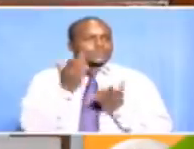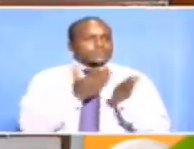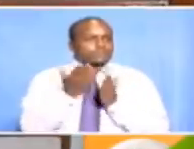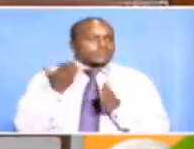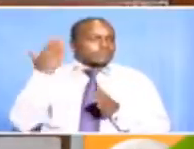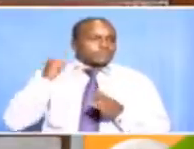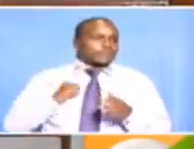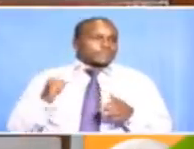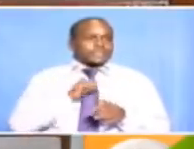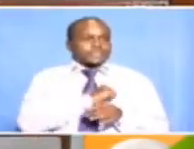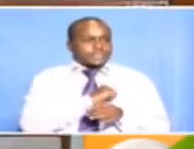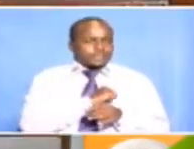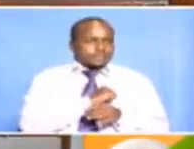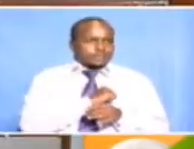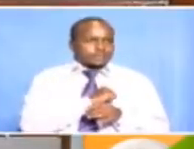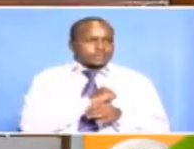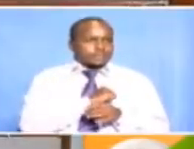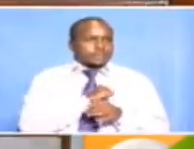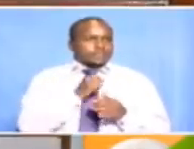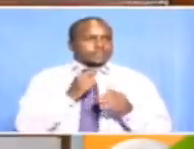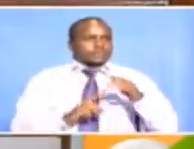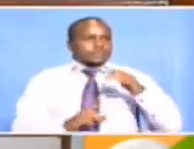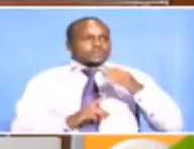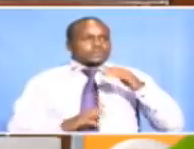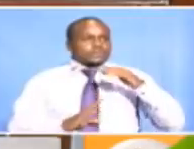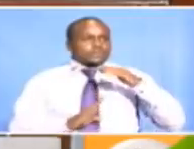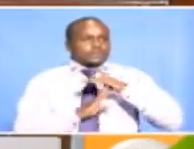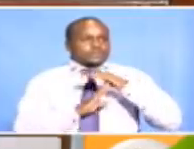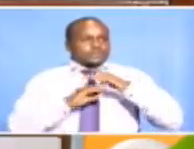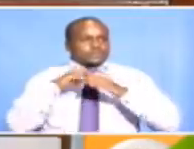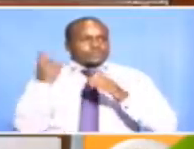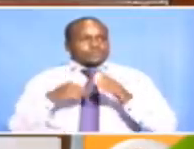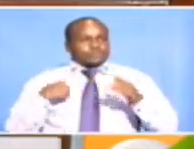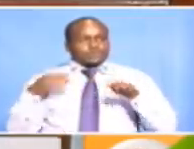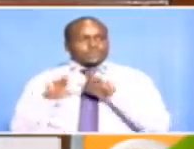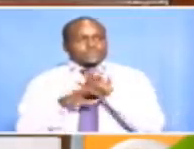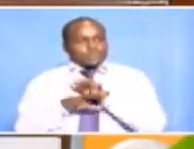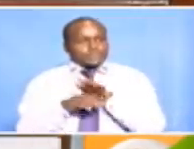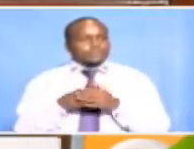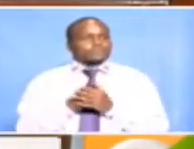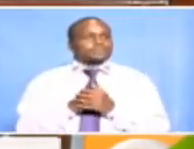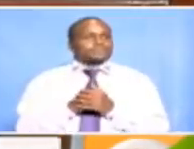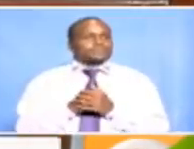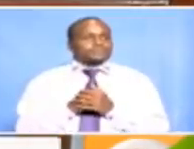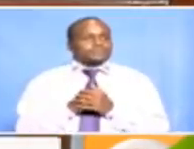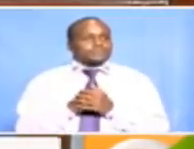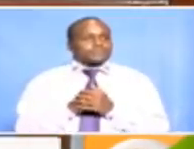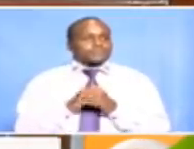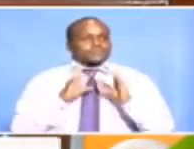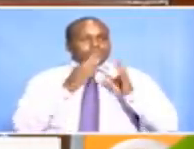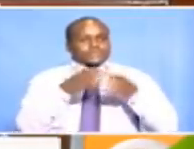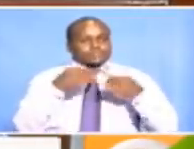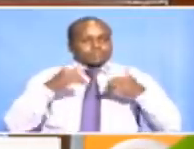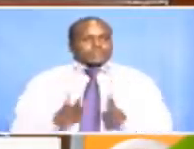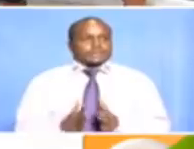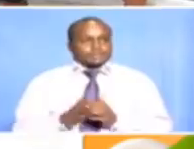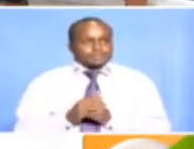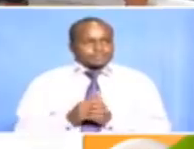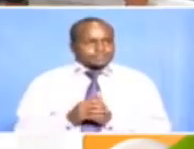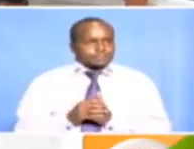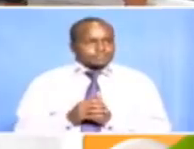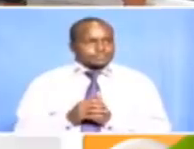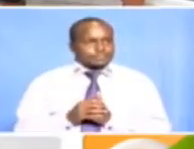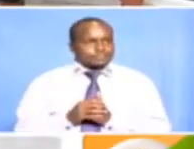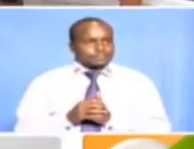Senate. She was the chief whip. I was the deputy chief whip. She's a team player. But again,